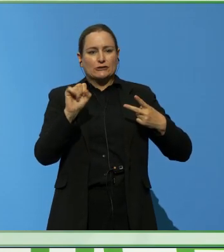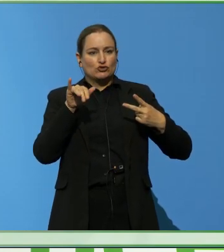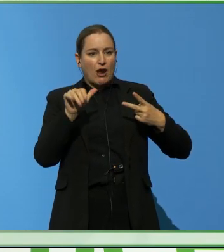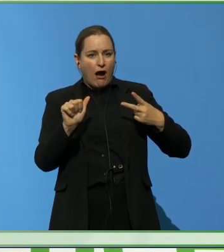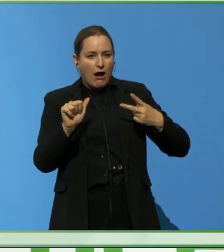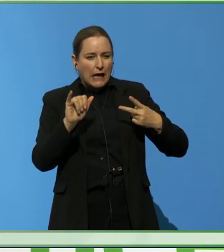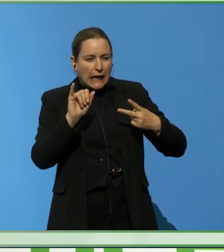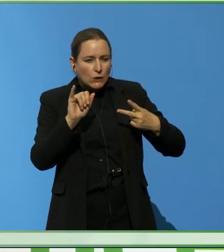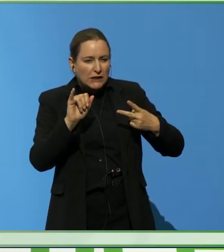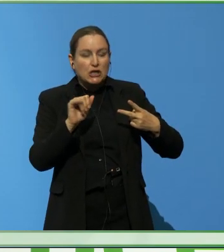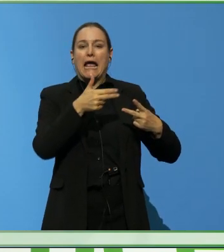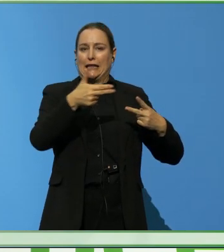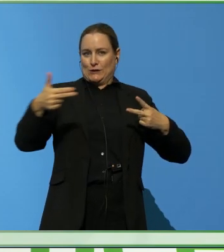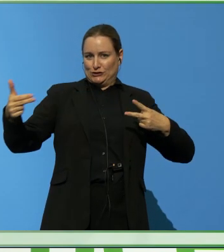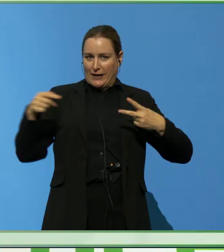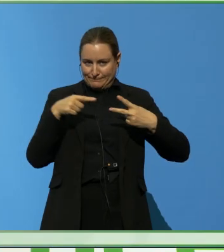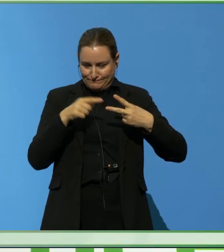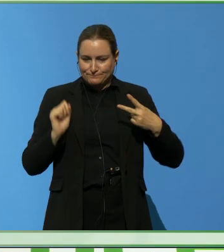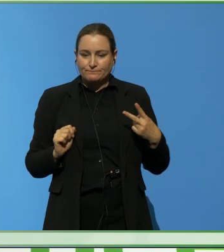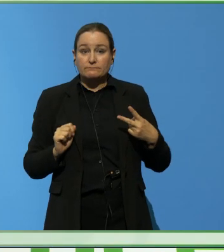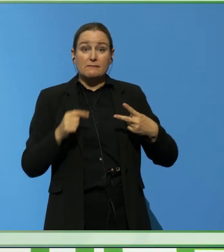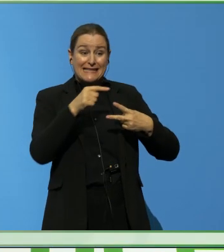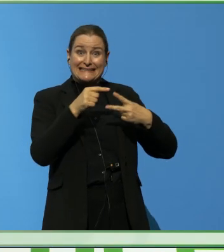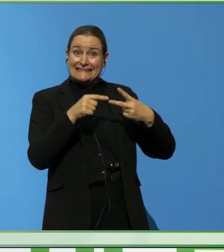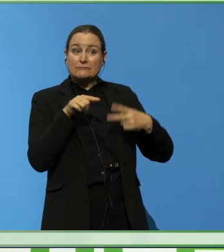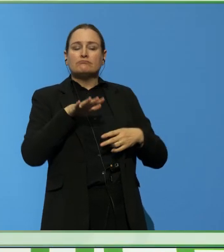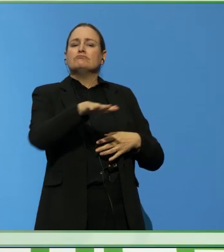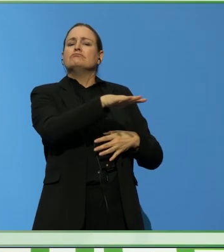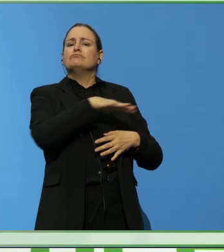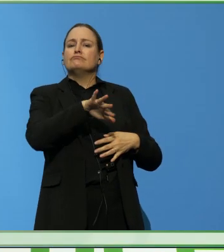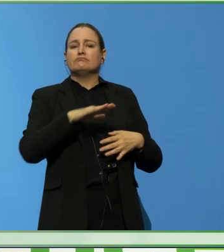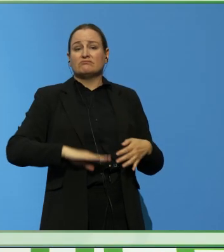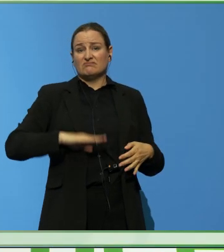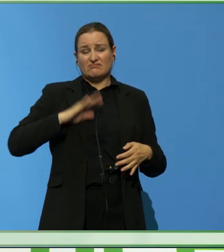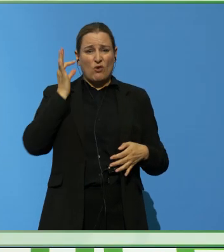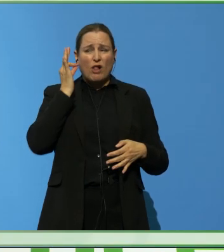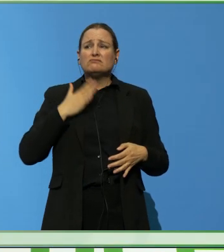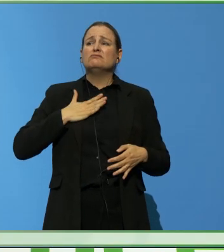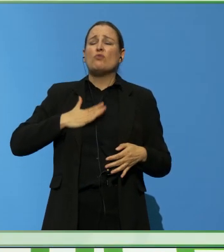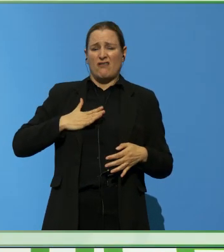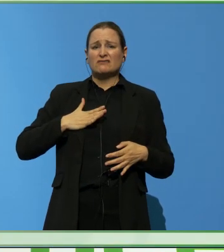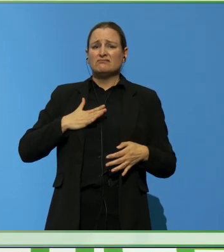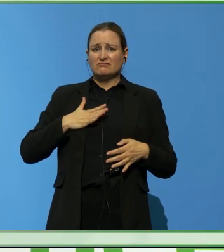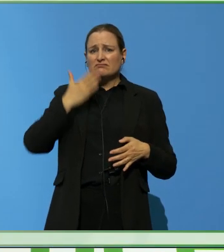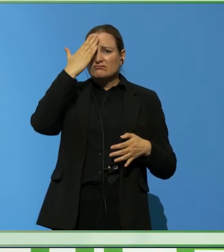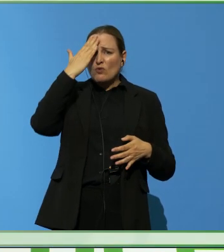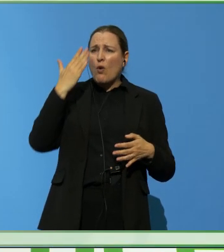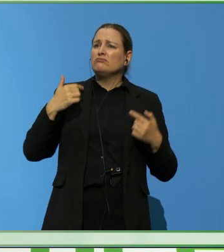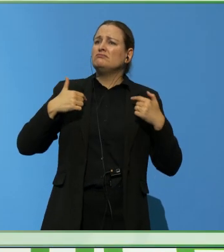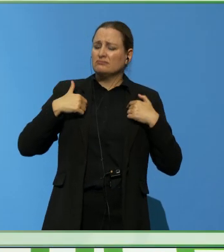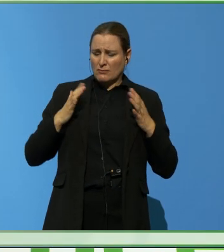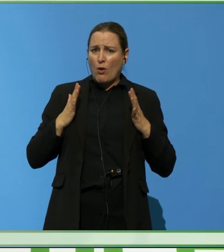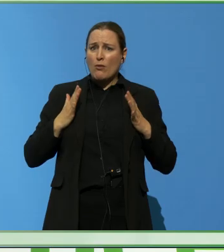for very specific support, digital support, in form of gamified, fun, and easy